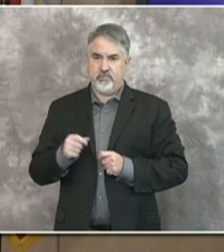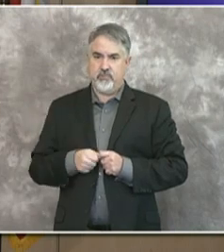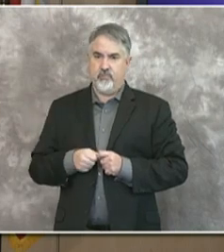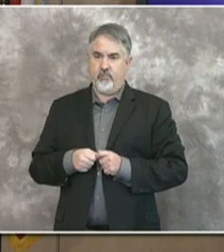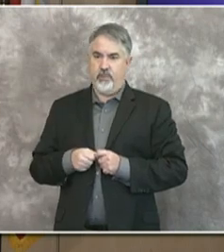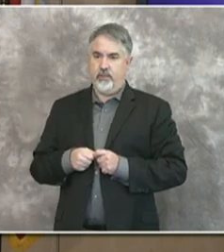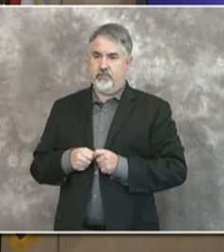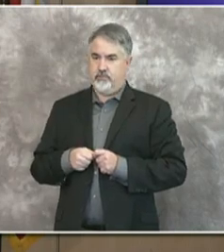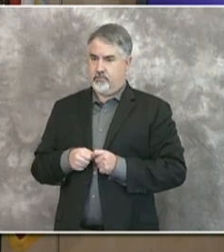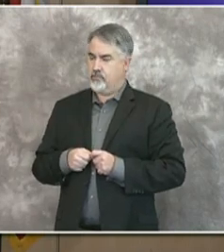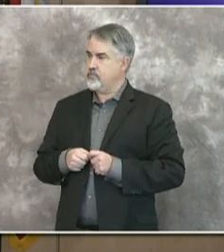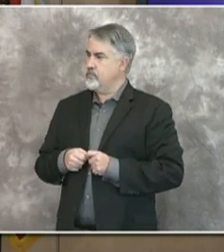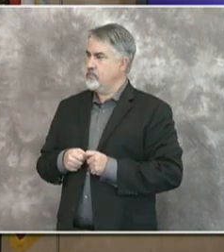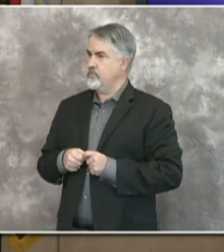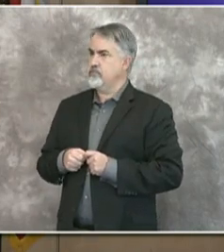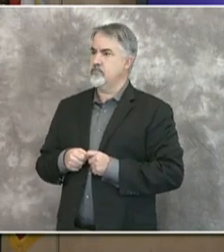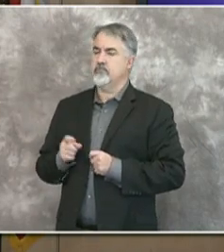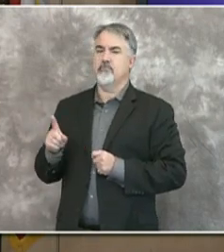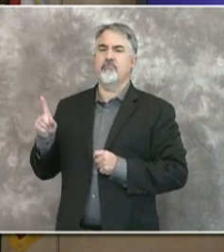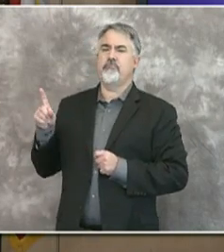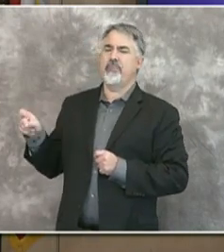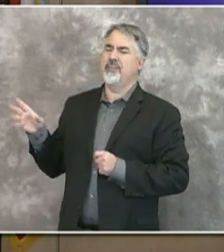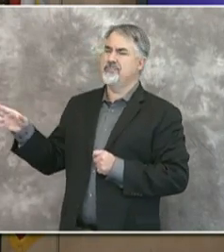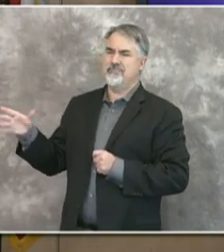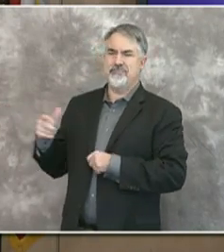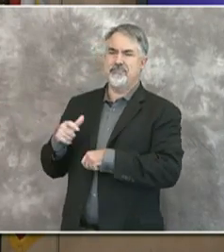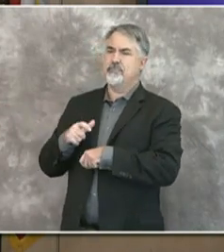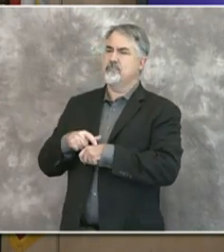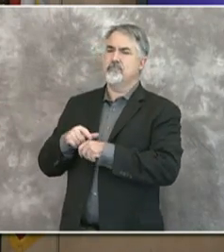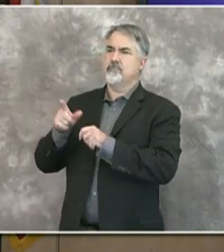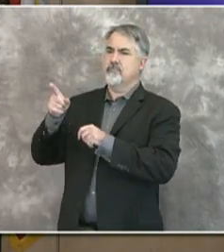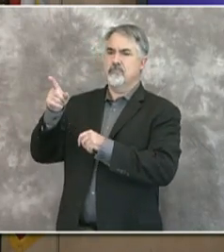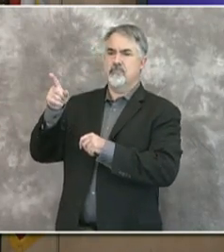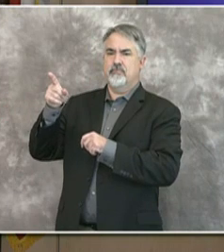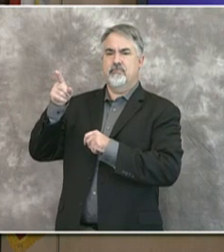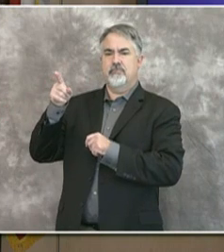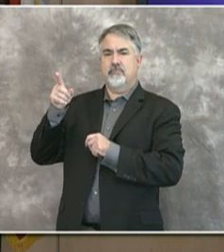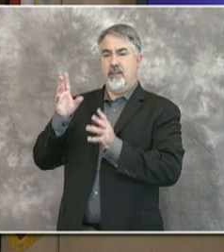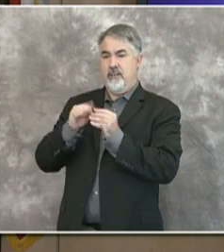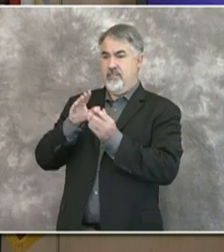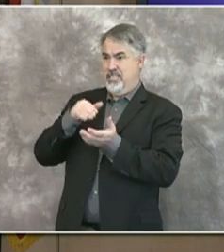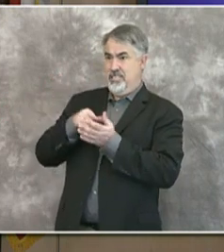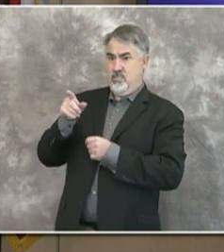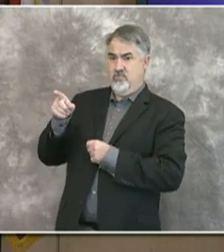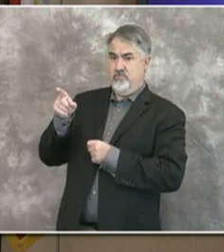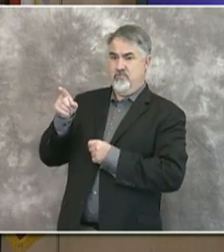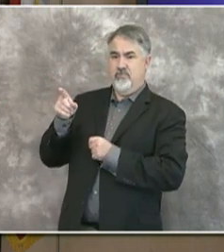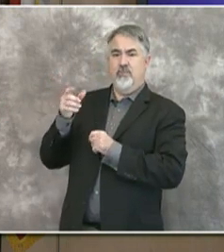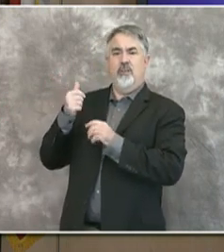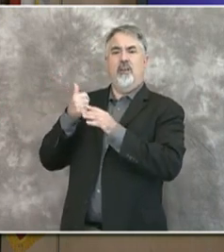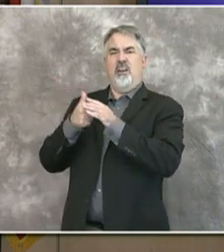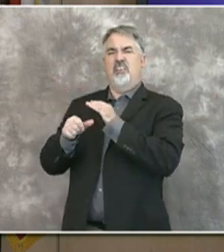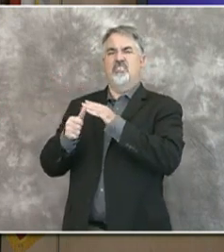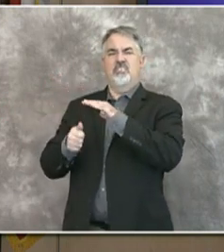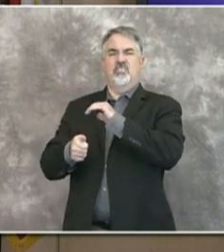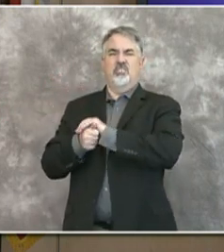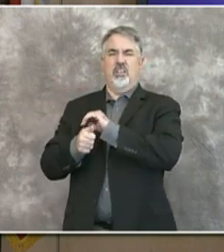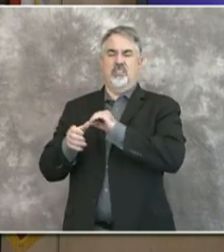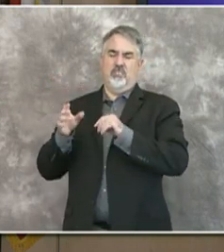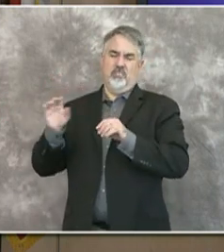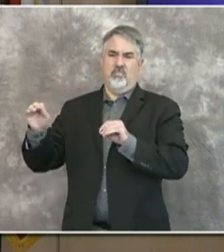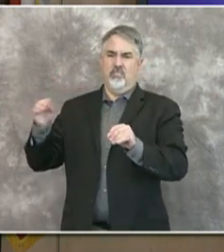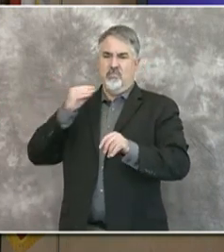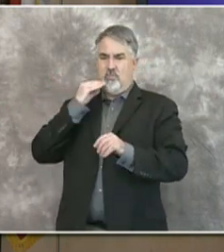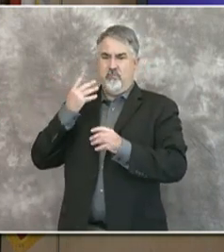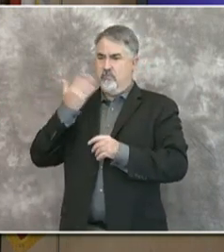she wonders what the timeline is to test convention center shelter residents who still need tests. Yeah, so the testing at the convention